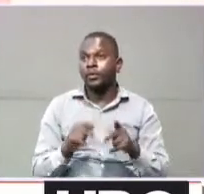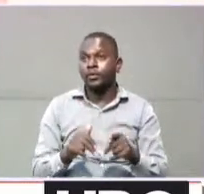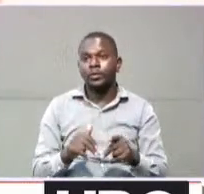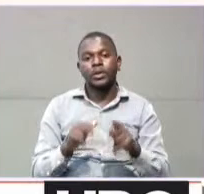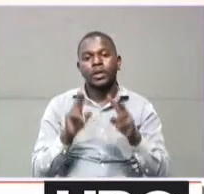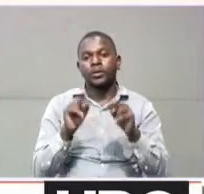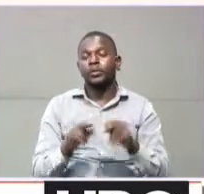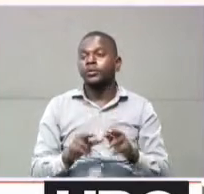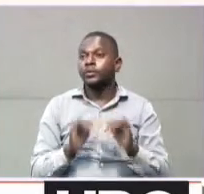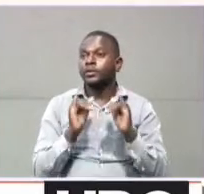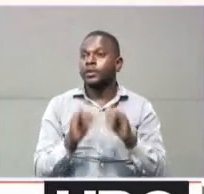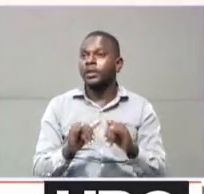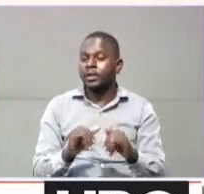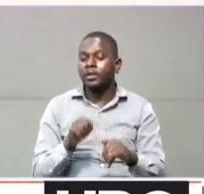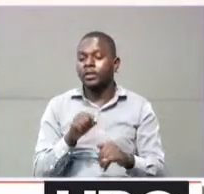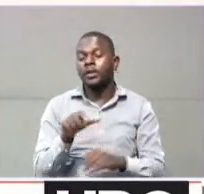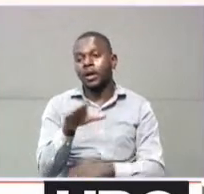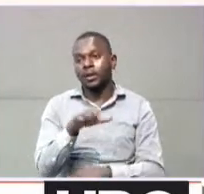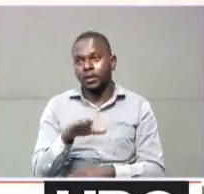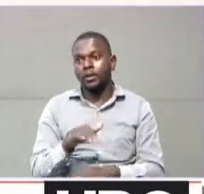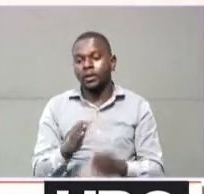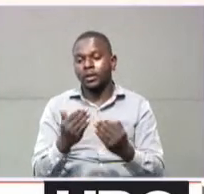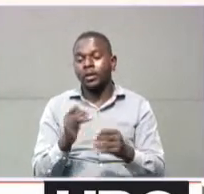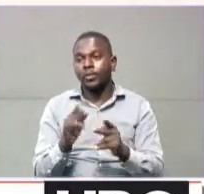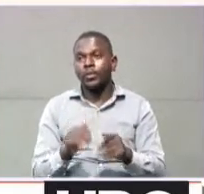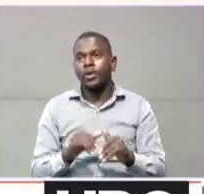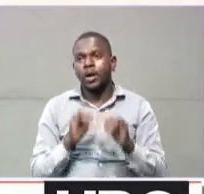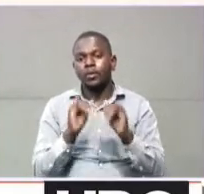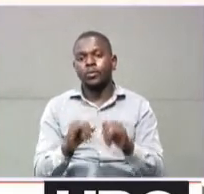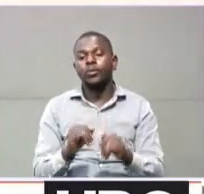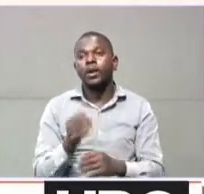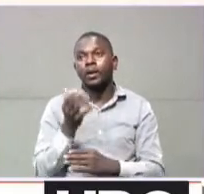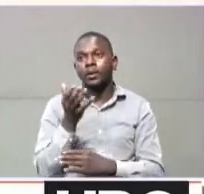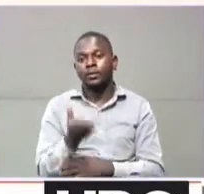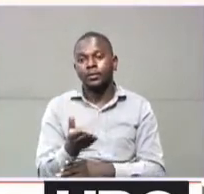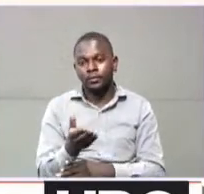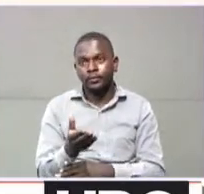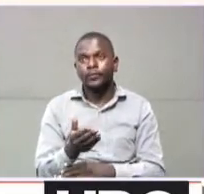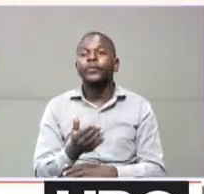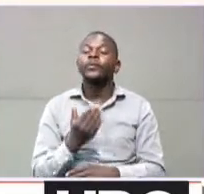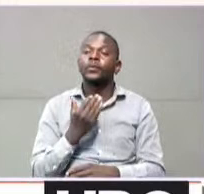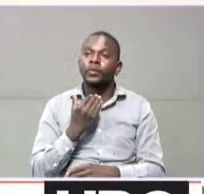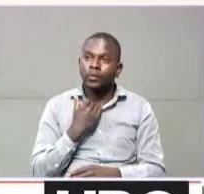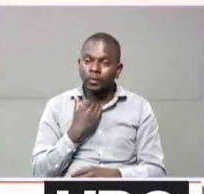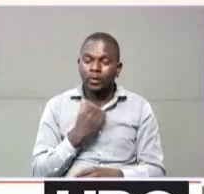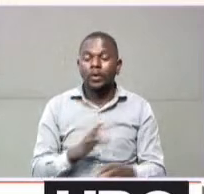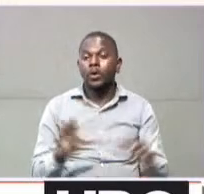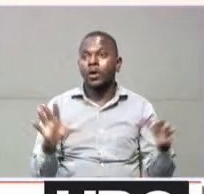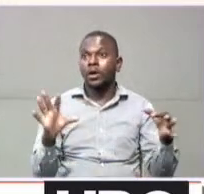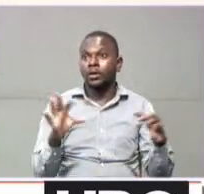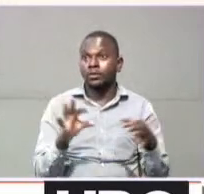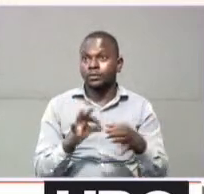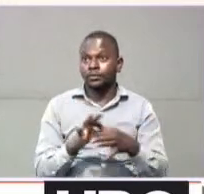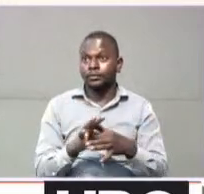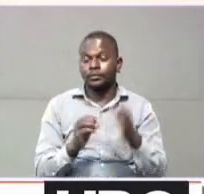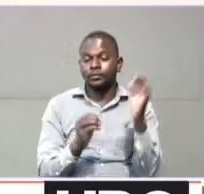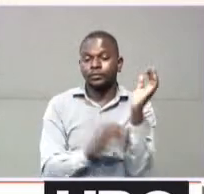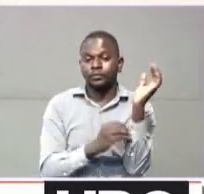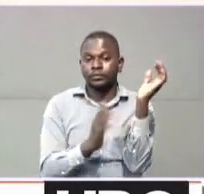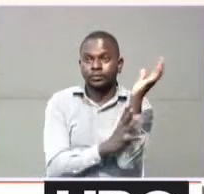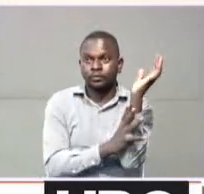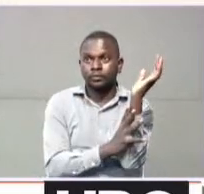not settled there yet but now people have settled there and they need connection to the